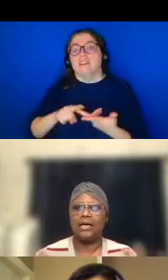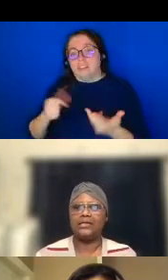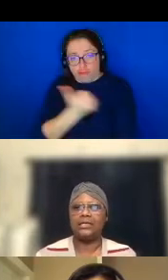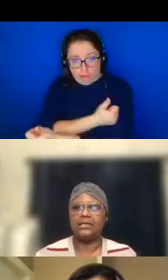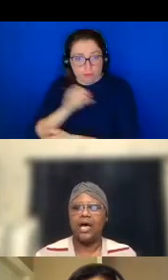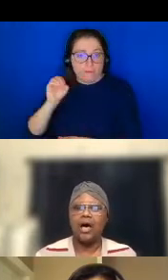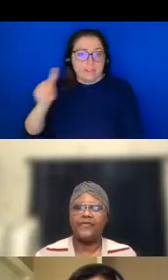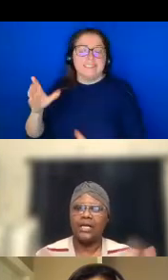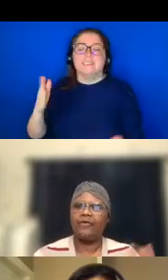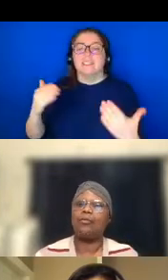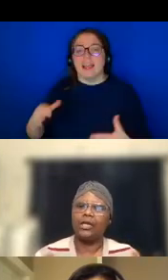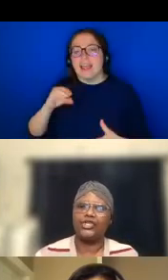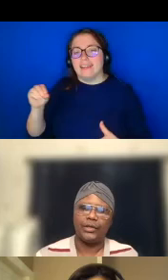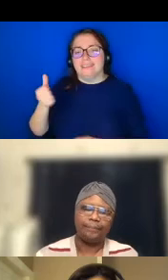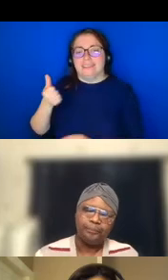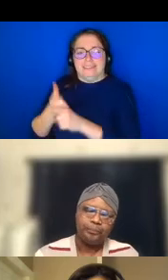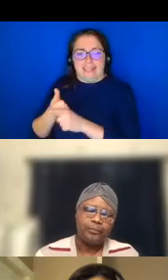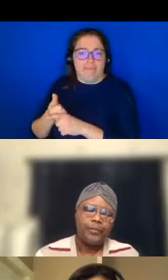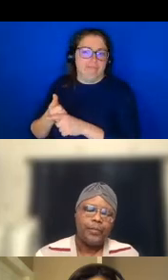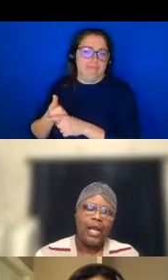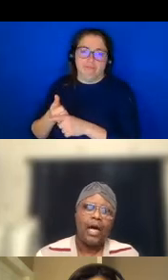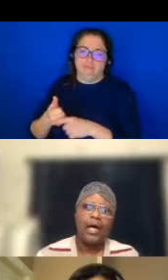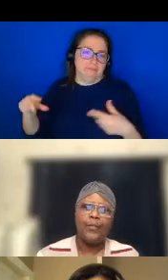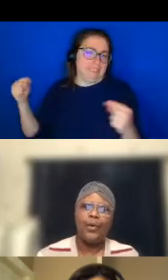and cases of self-immolation.